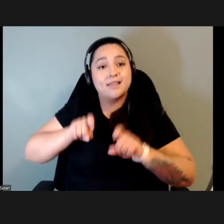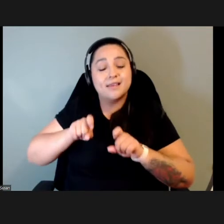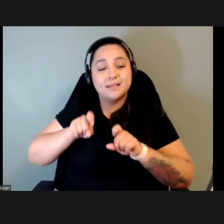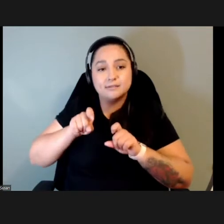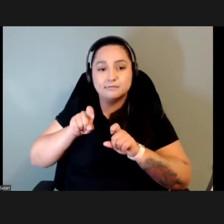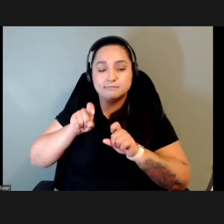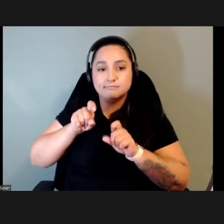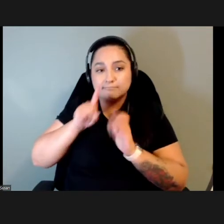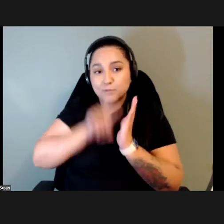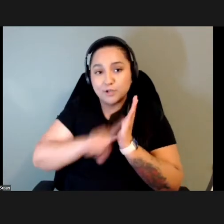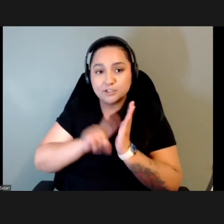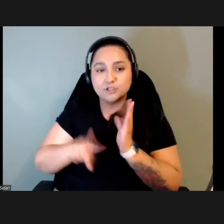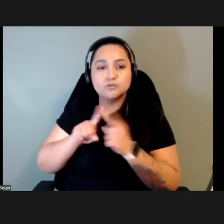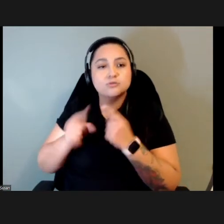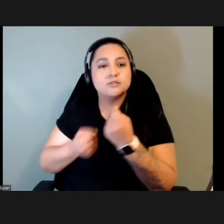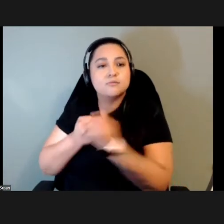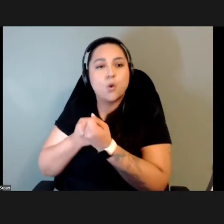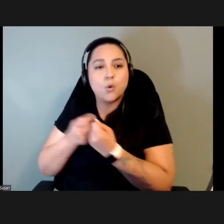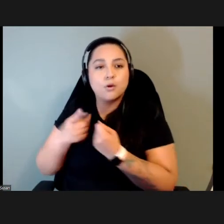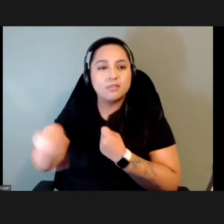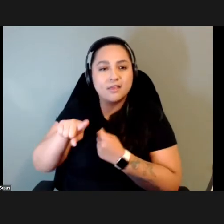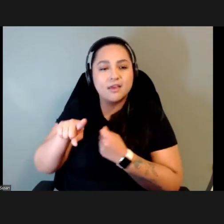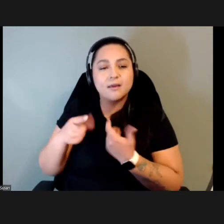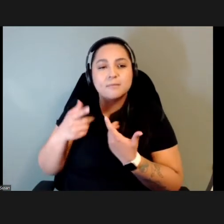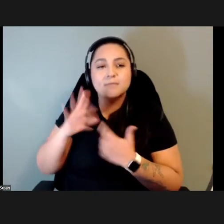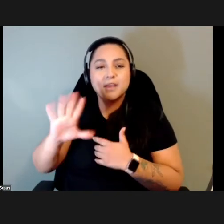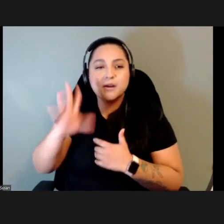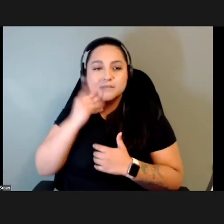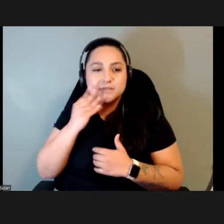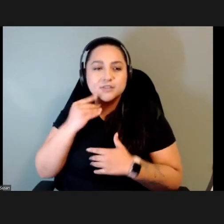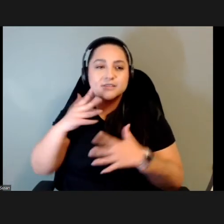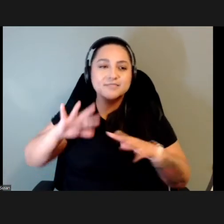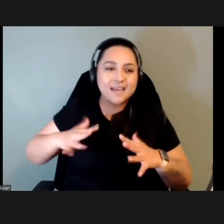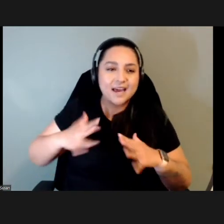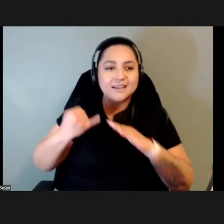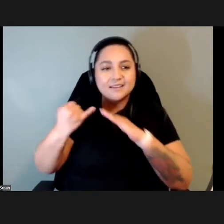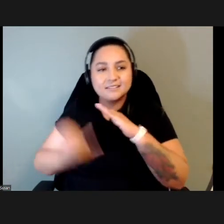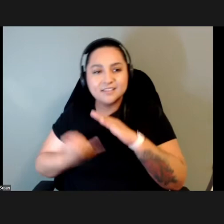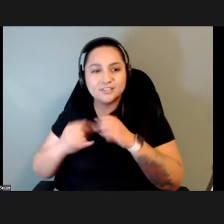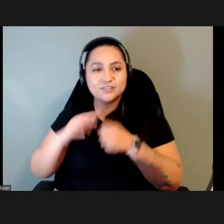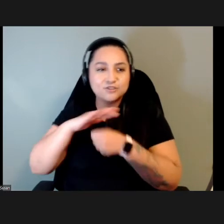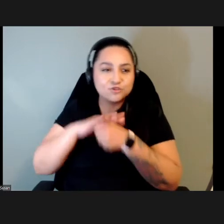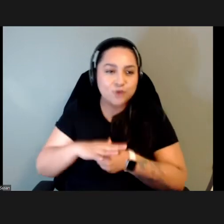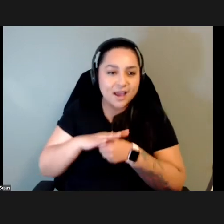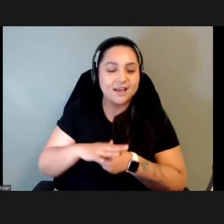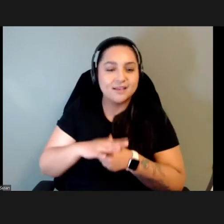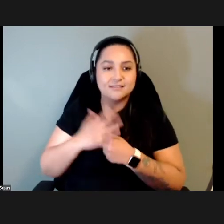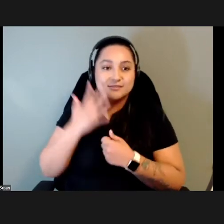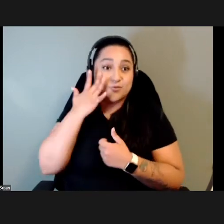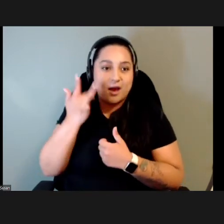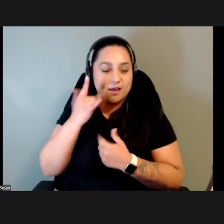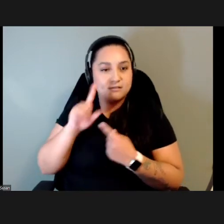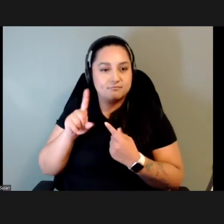with the isolation, stress, and anxiety they experienced due to the pandemic